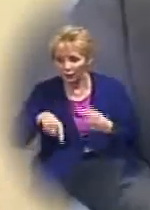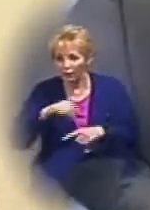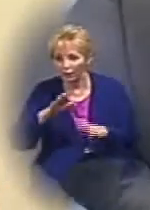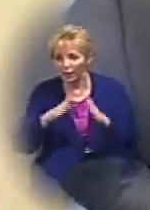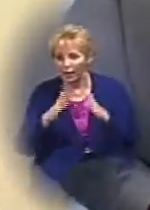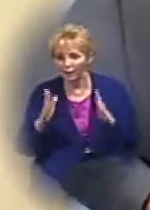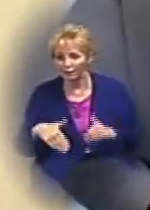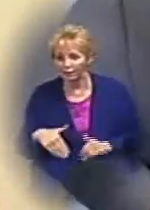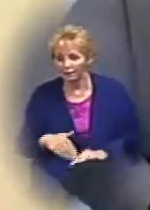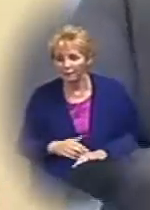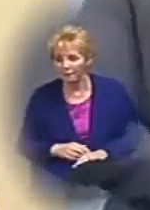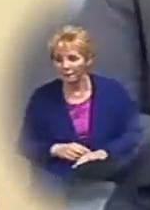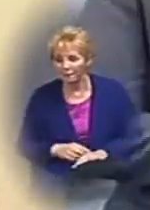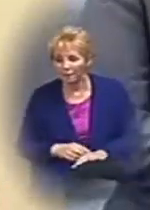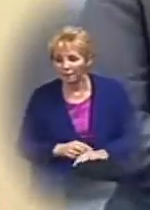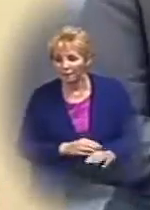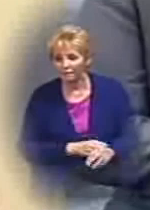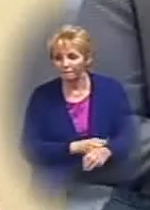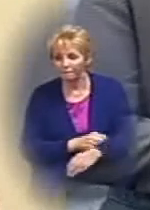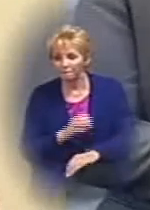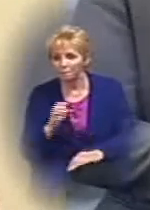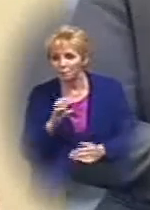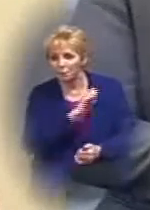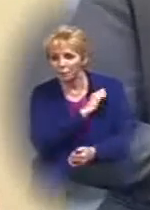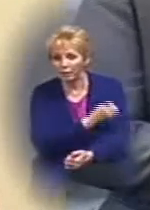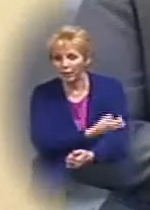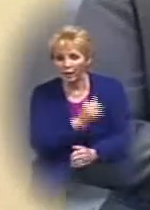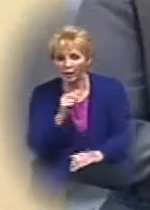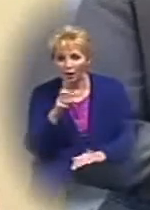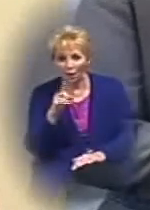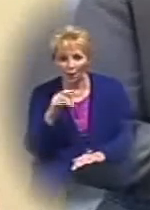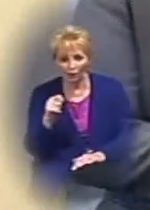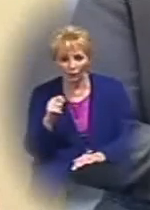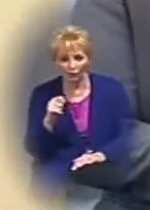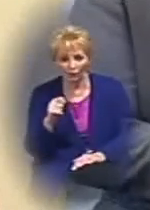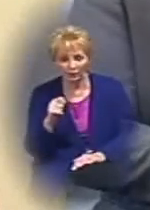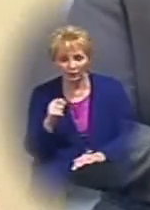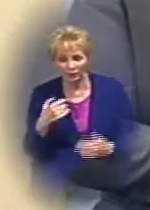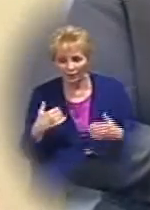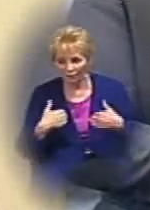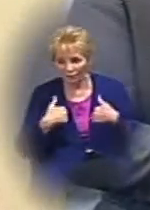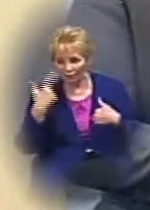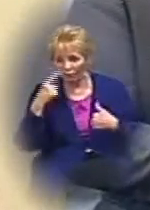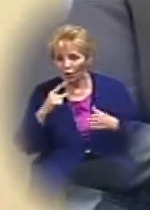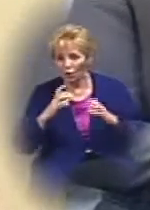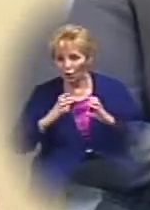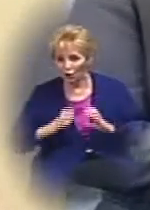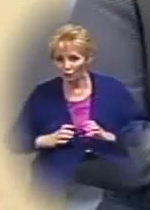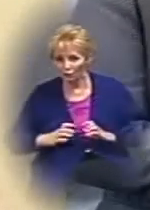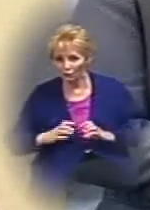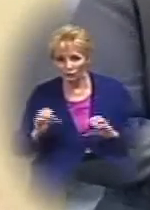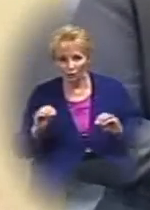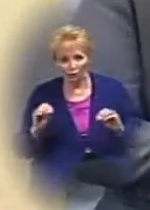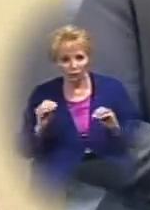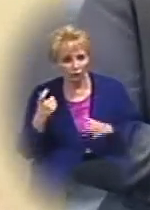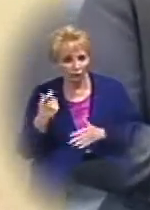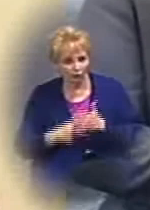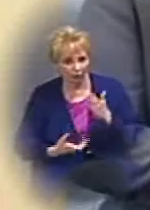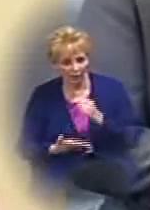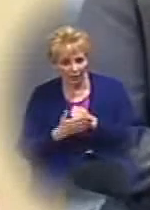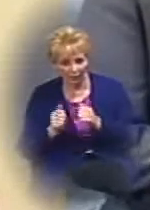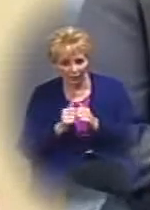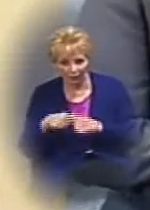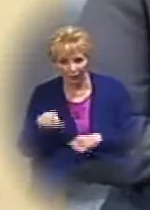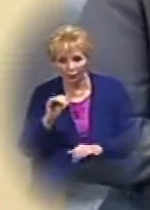houses. So again, energy audits are also available. You make those available for customers free of charge, and we help you with that as